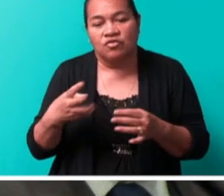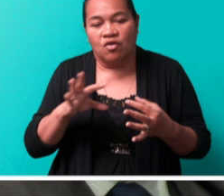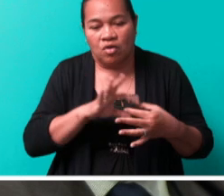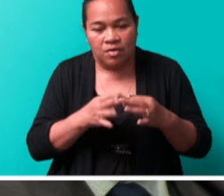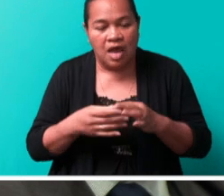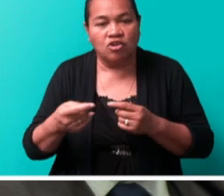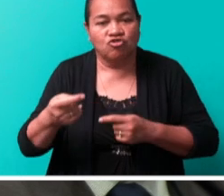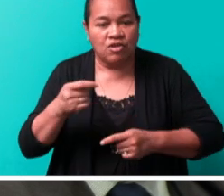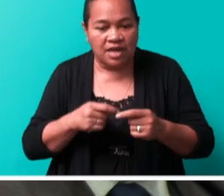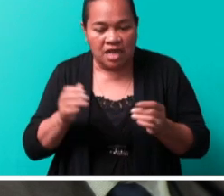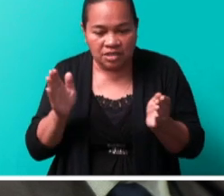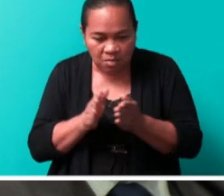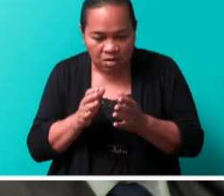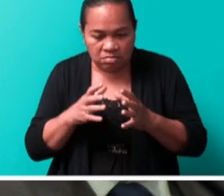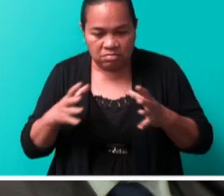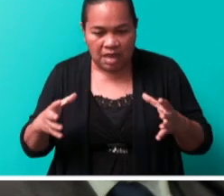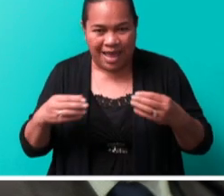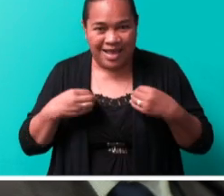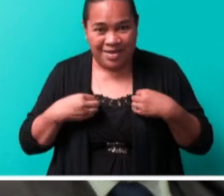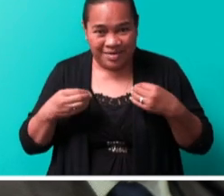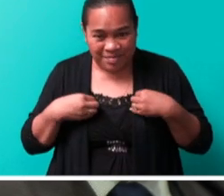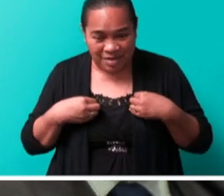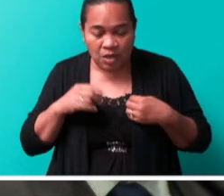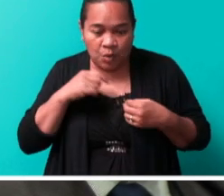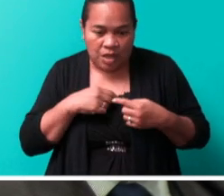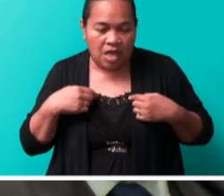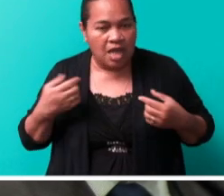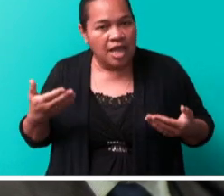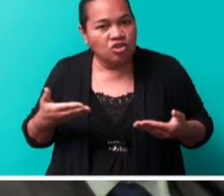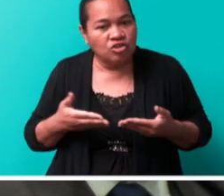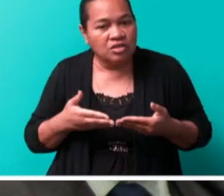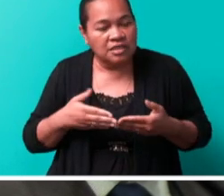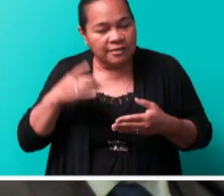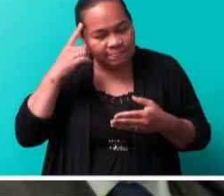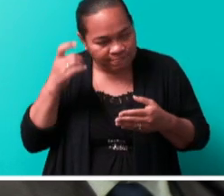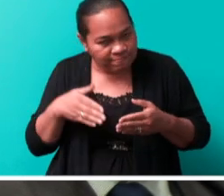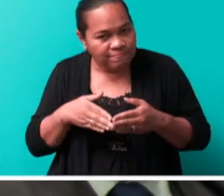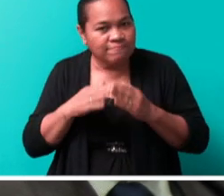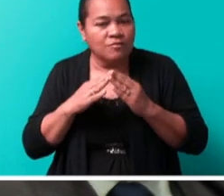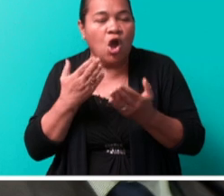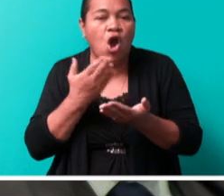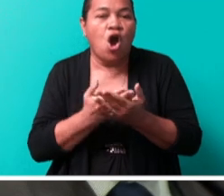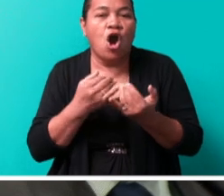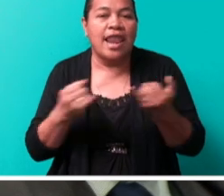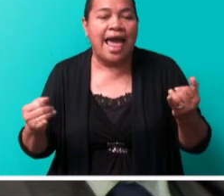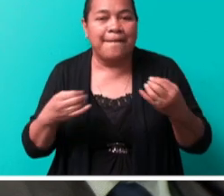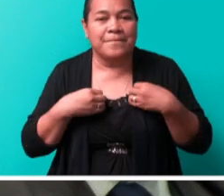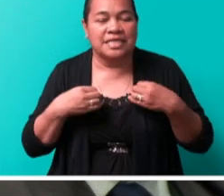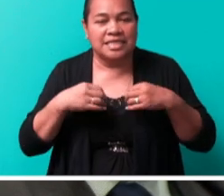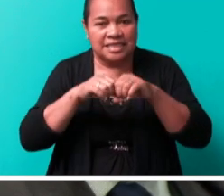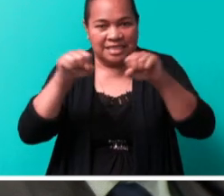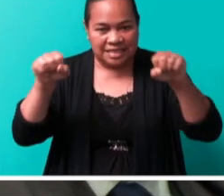and Small and Medium Enterprises, have introduced an innovative online business system